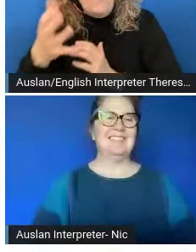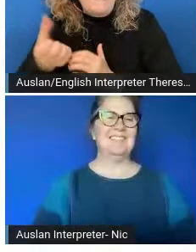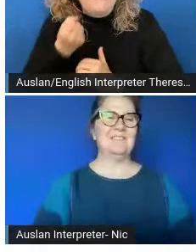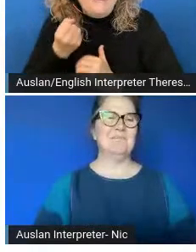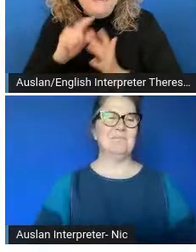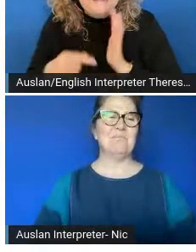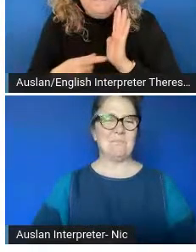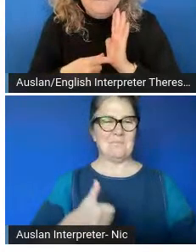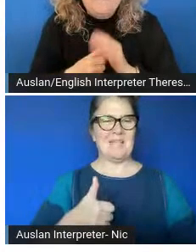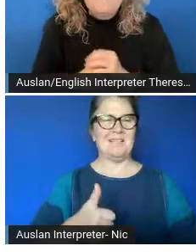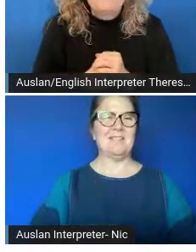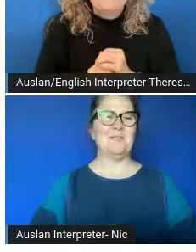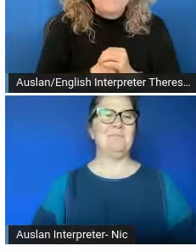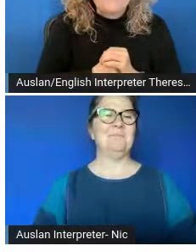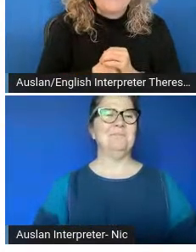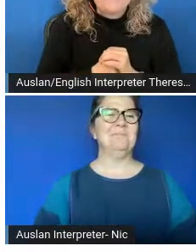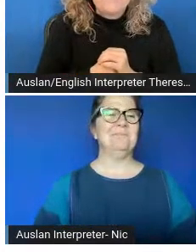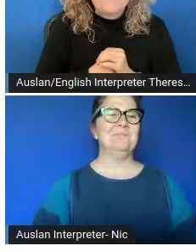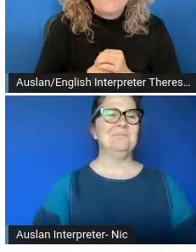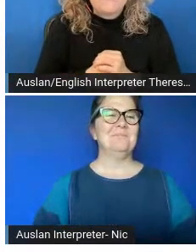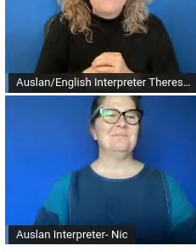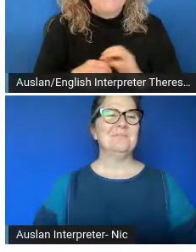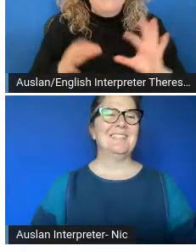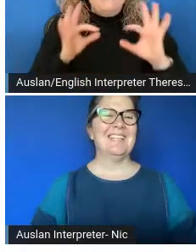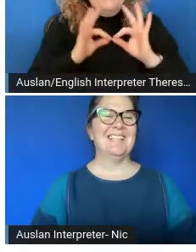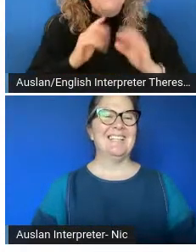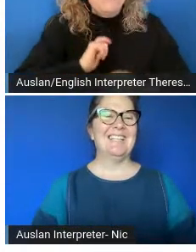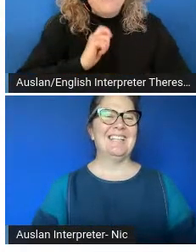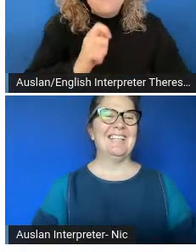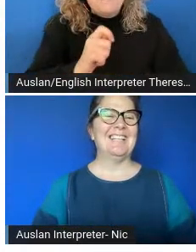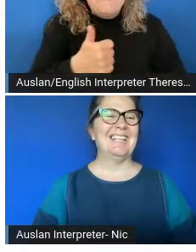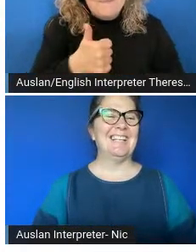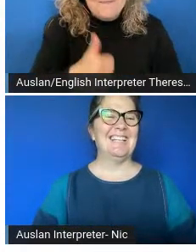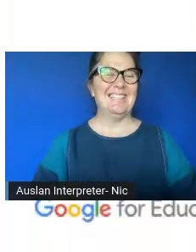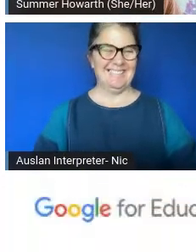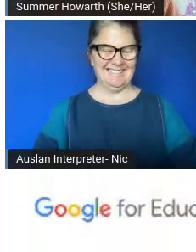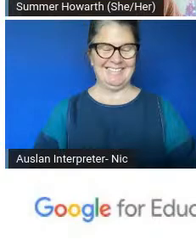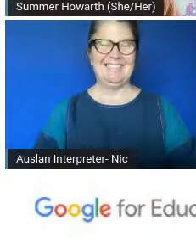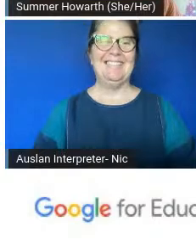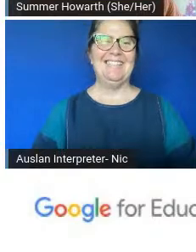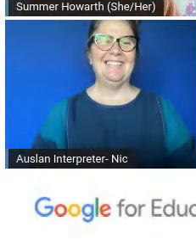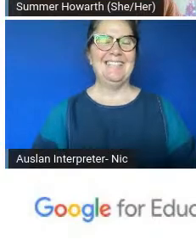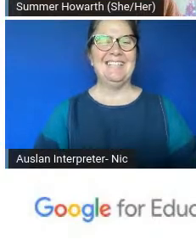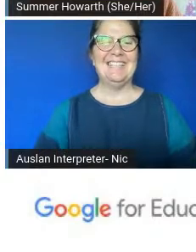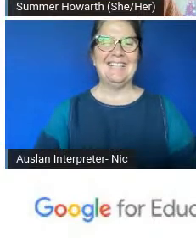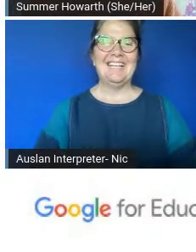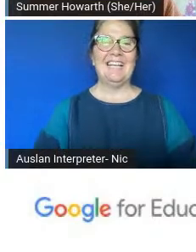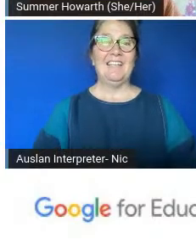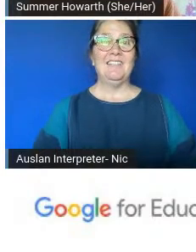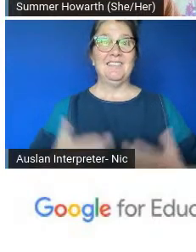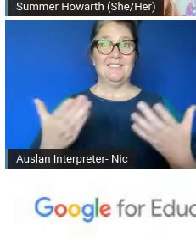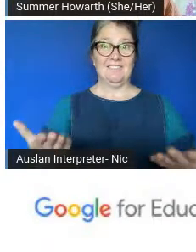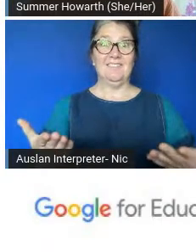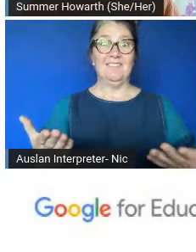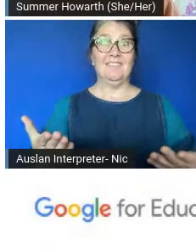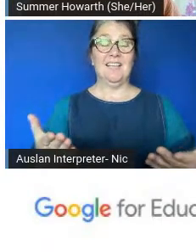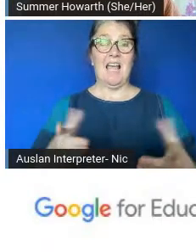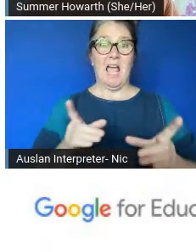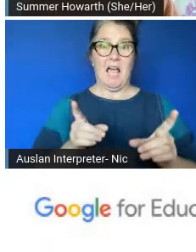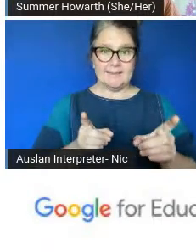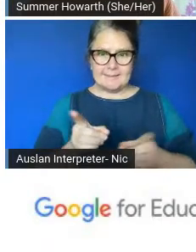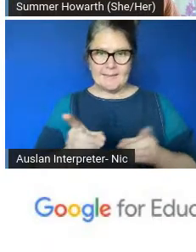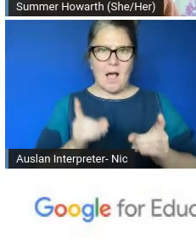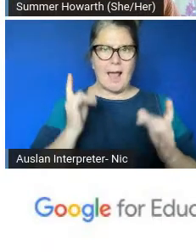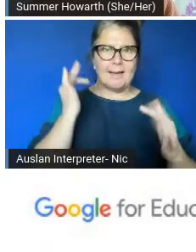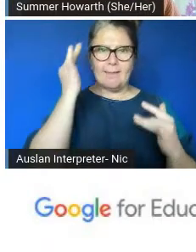let me just come down here. This one, which is a design thinking canvas portfolio. So what I've done is,